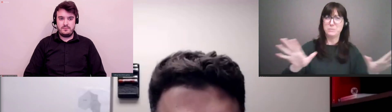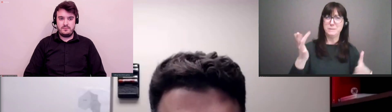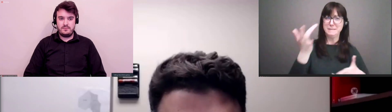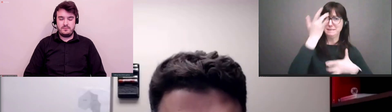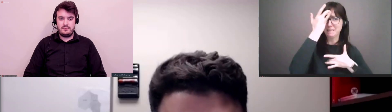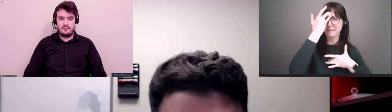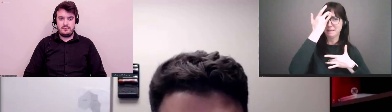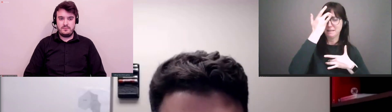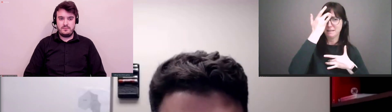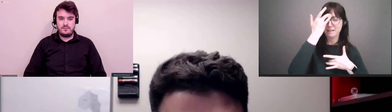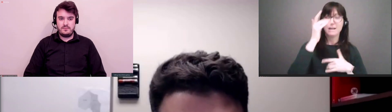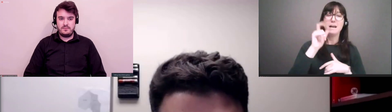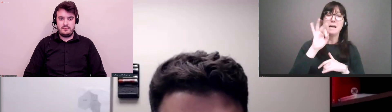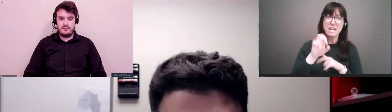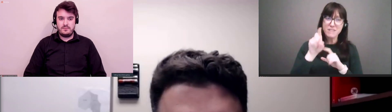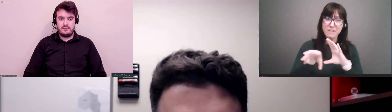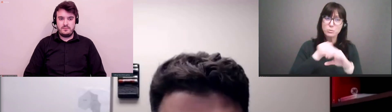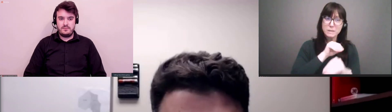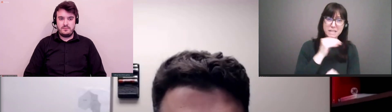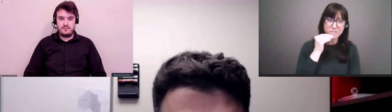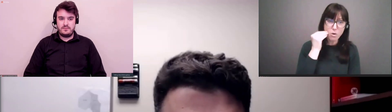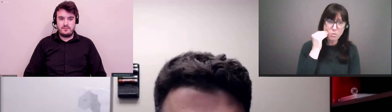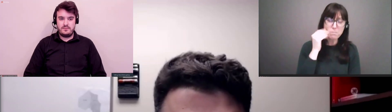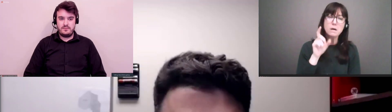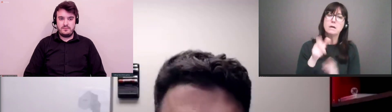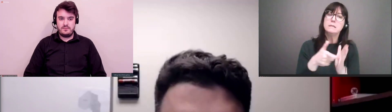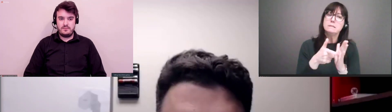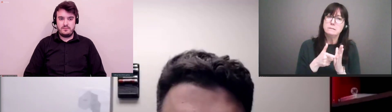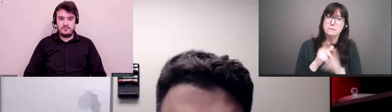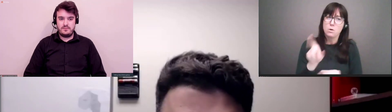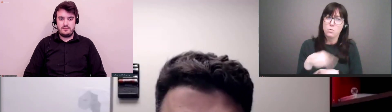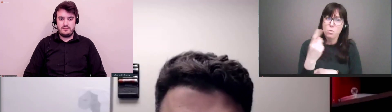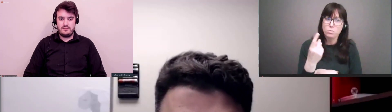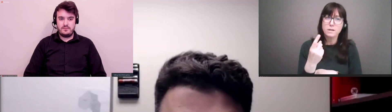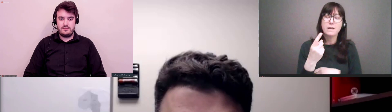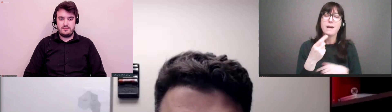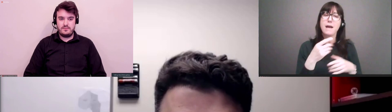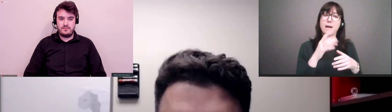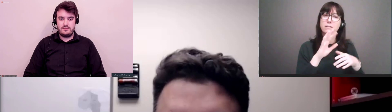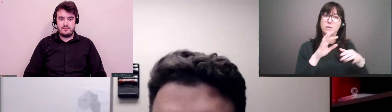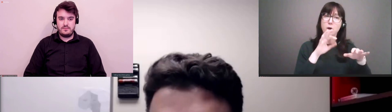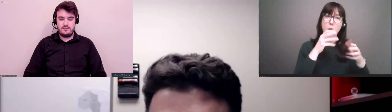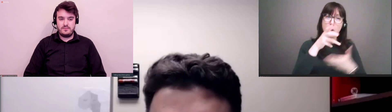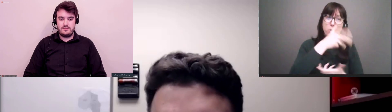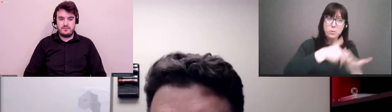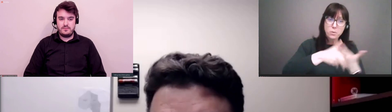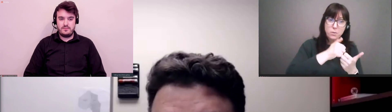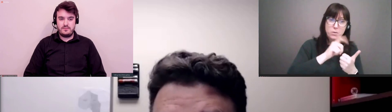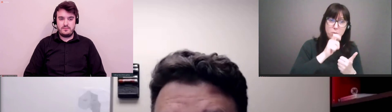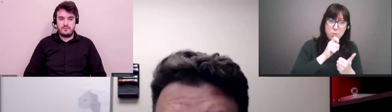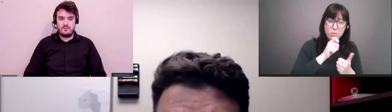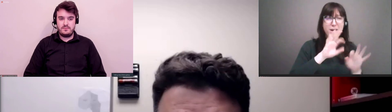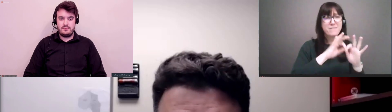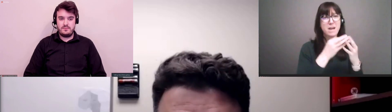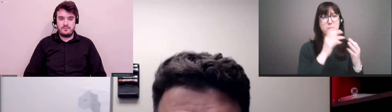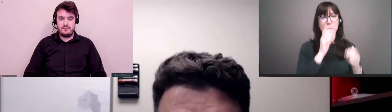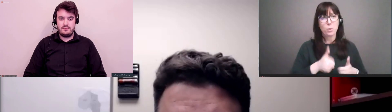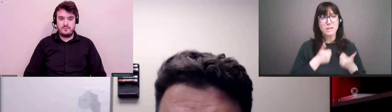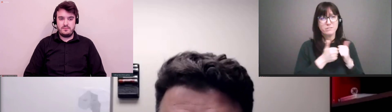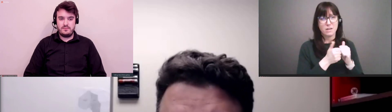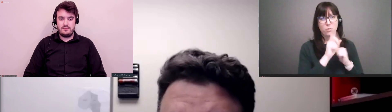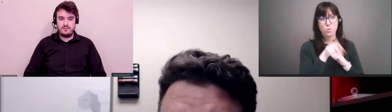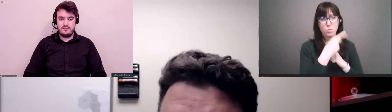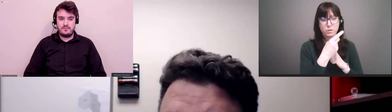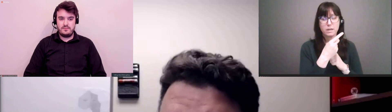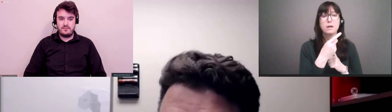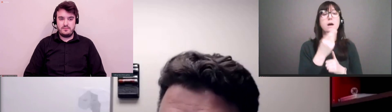make essential trips outside the home and limit your contacts to members of your household. These measures, along with proper hand hygiene and